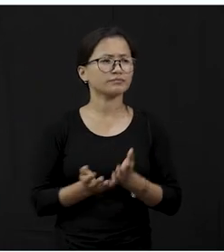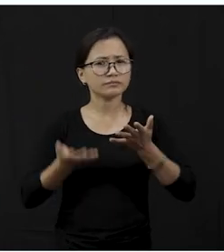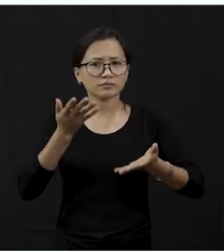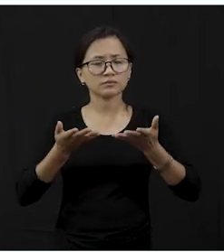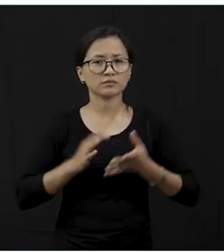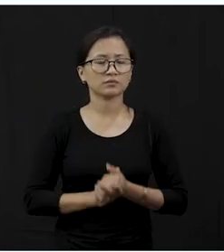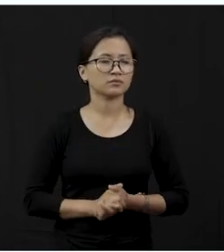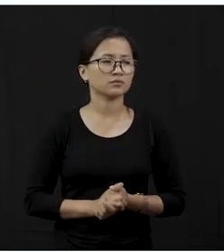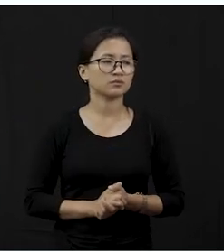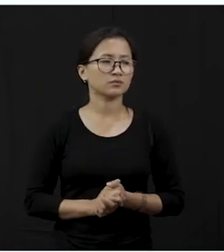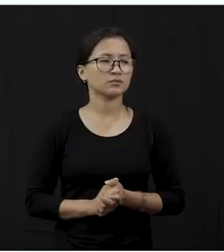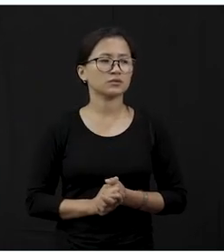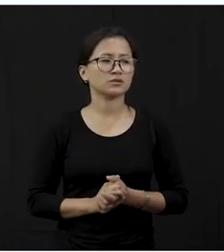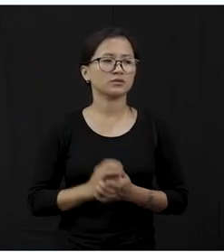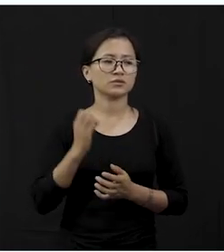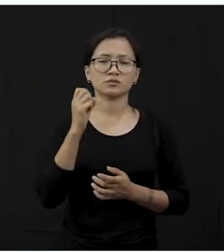comparing,